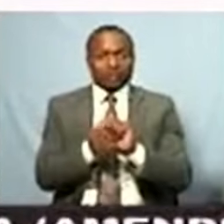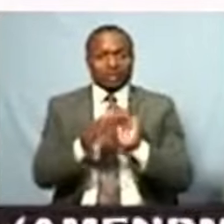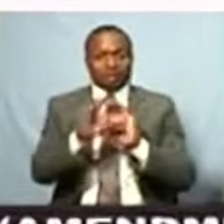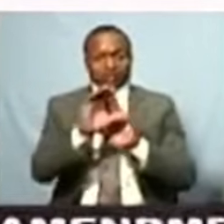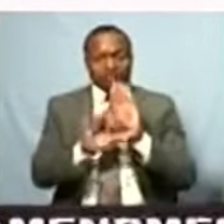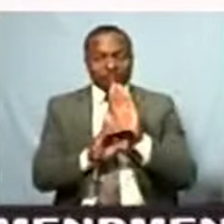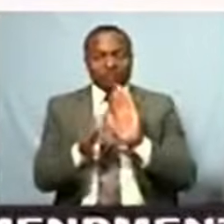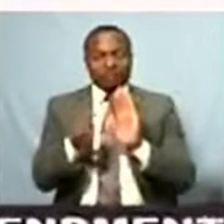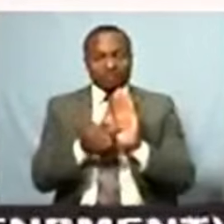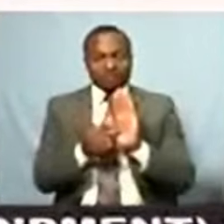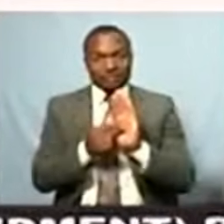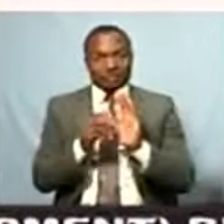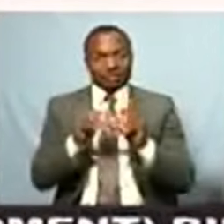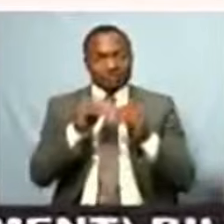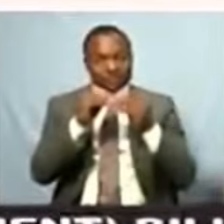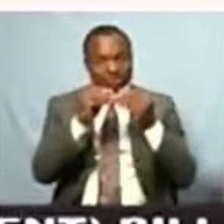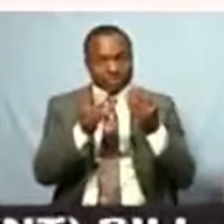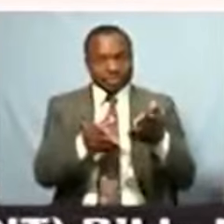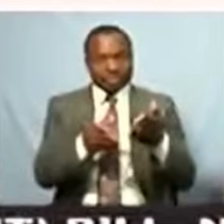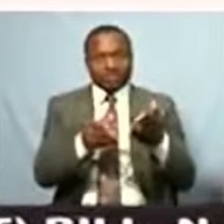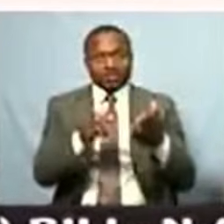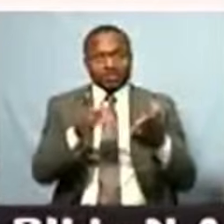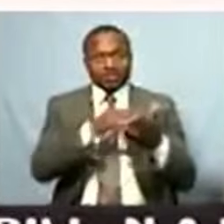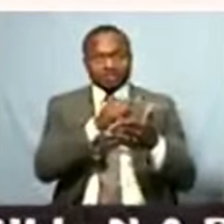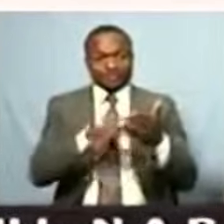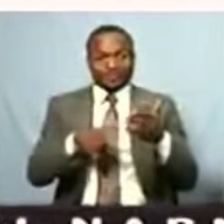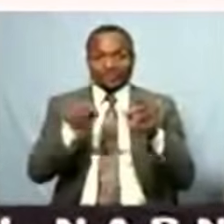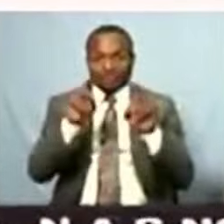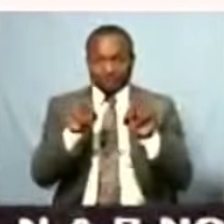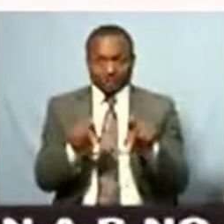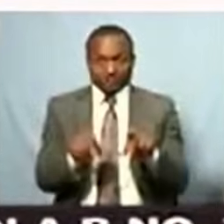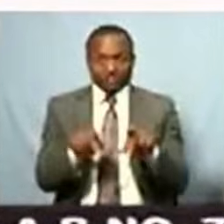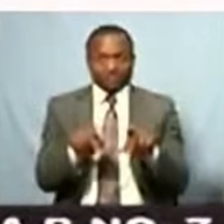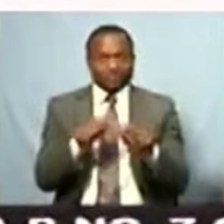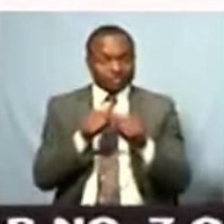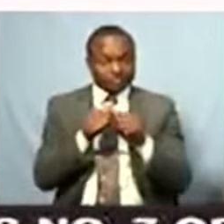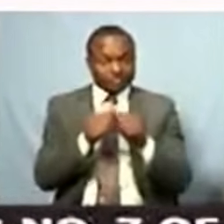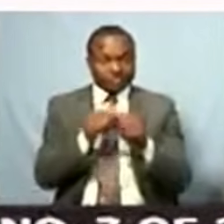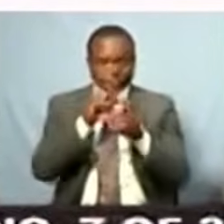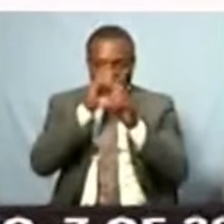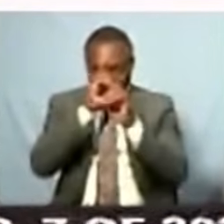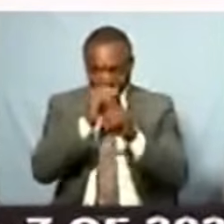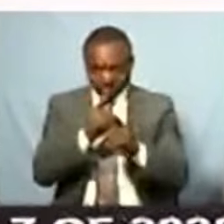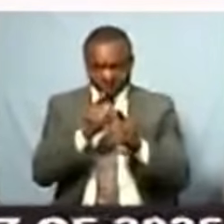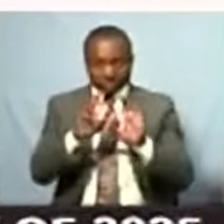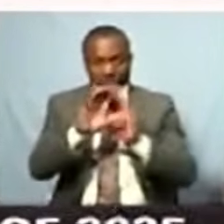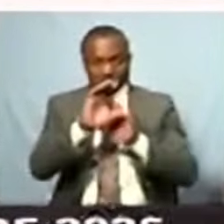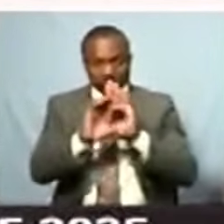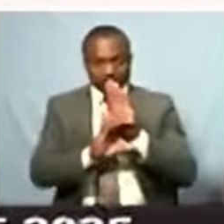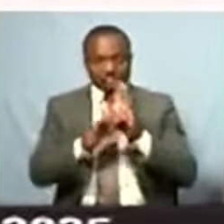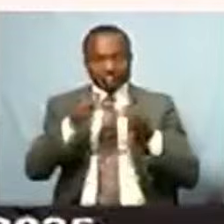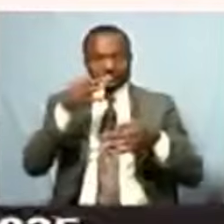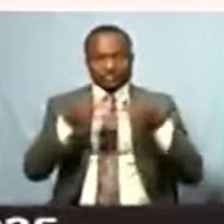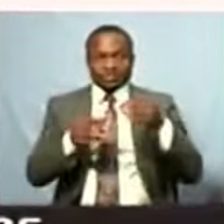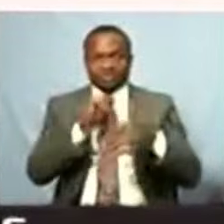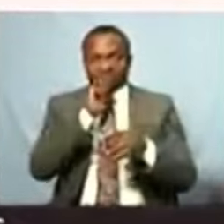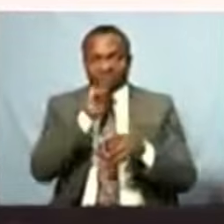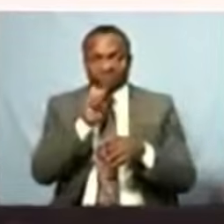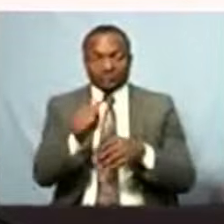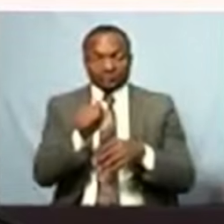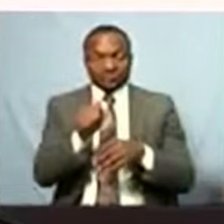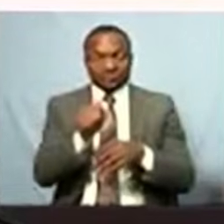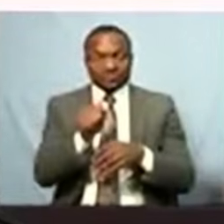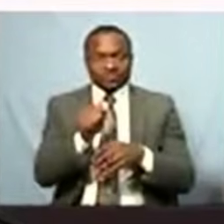Constitution that provides for disqualifying a candidate based on the decision of the Constitutional Court rather than being based on